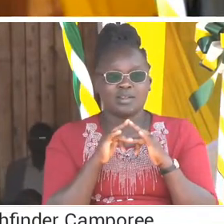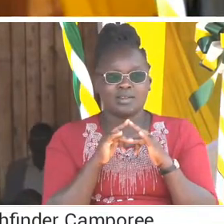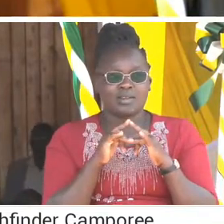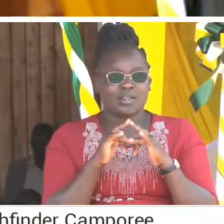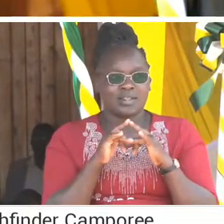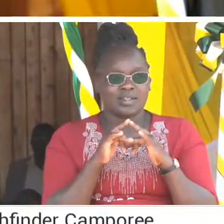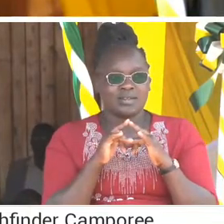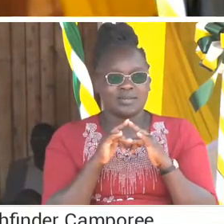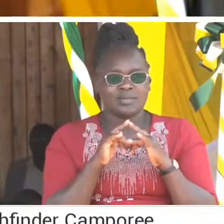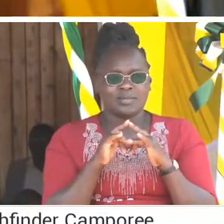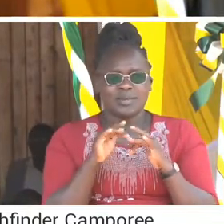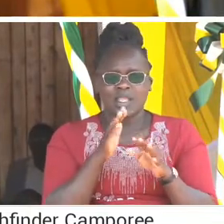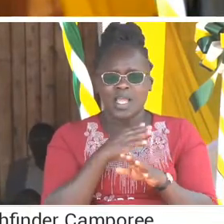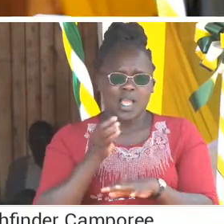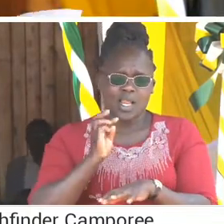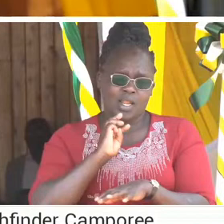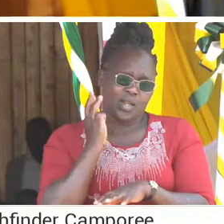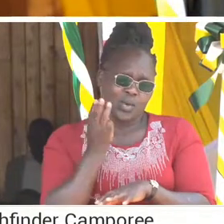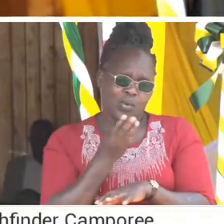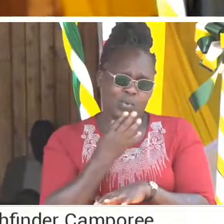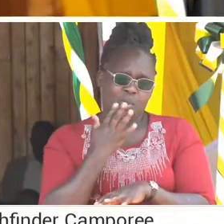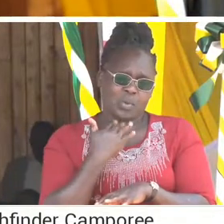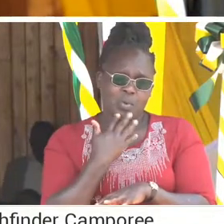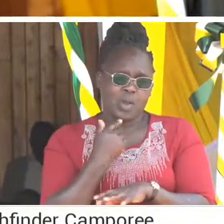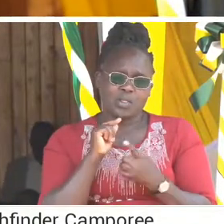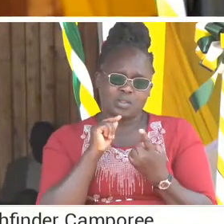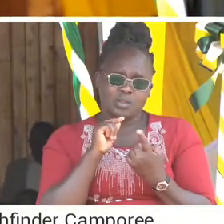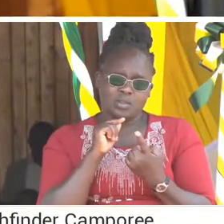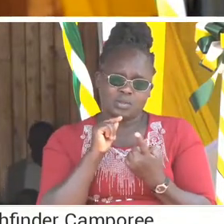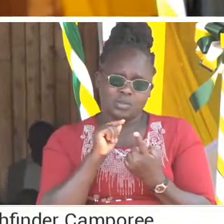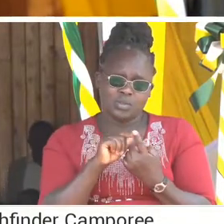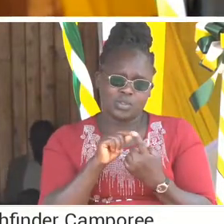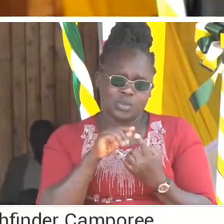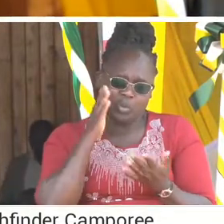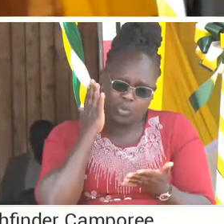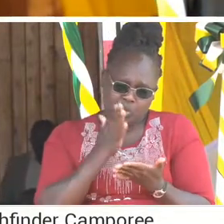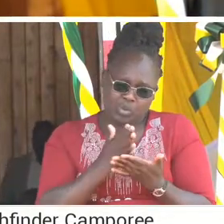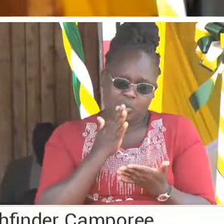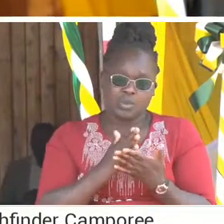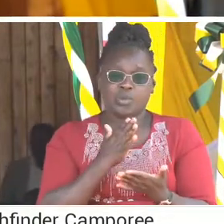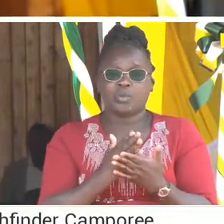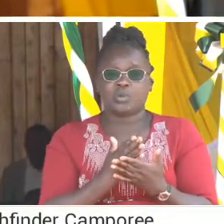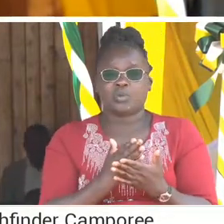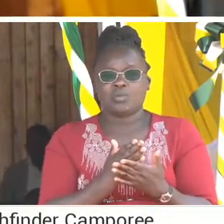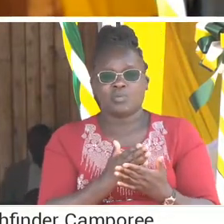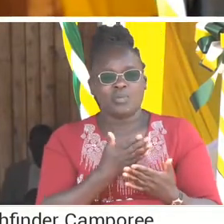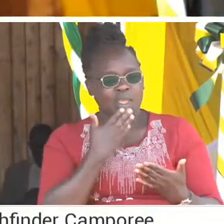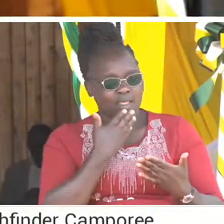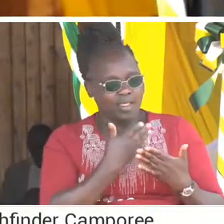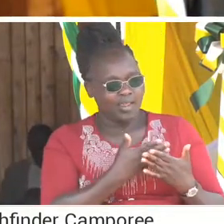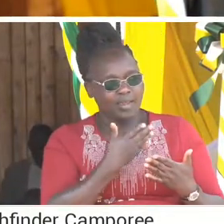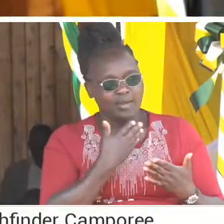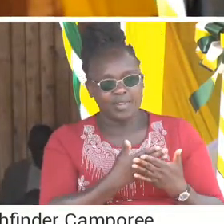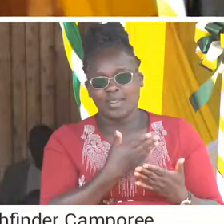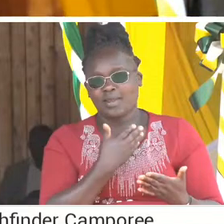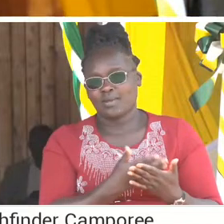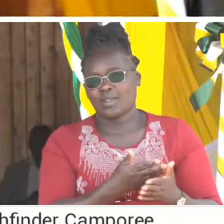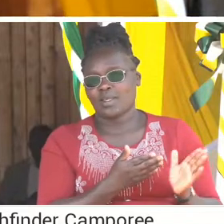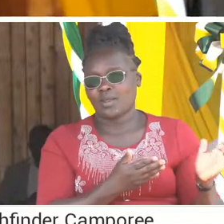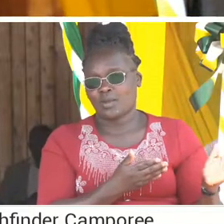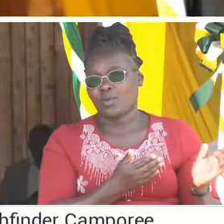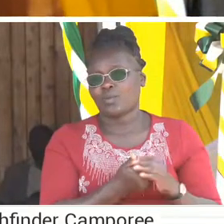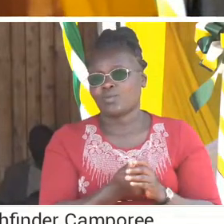of, we want to really appreciate your dedication and hard work. Your vision to create an